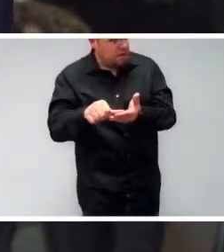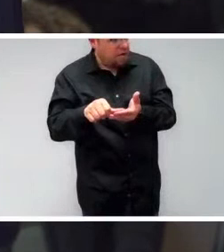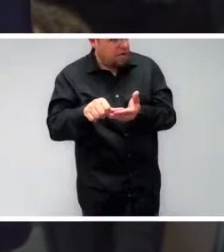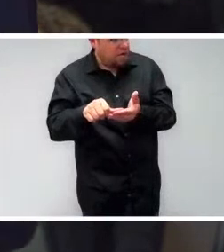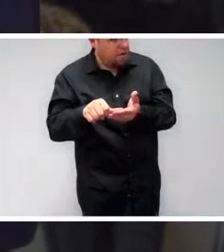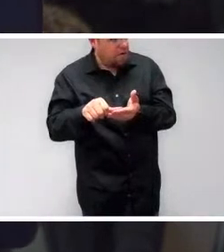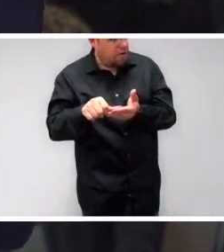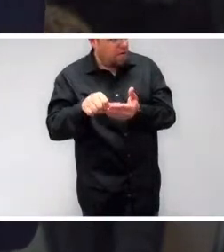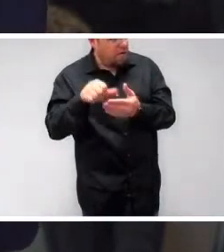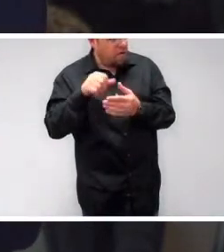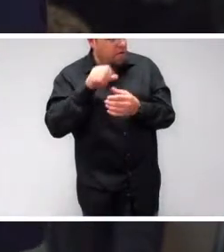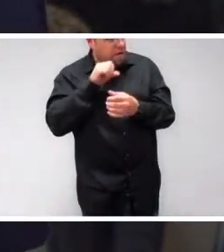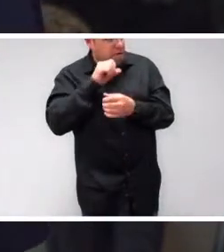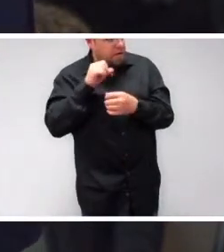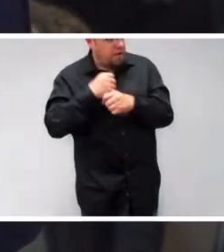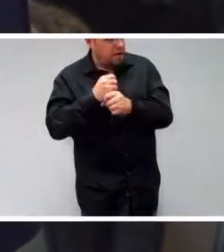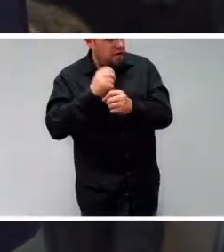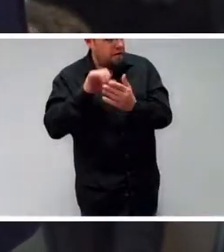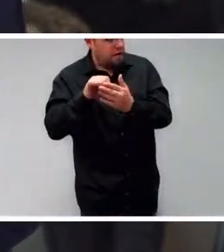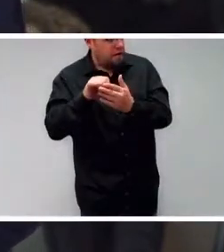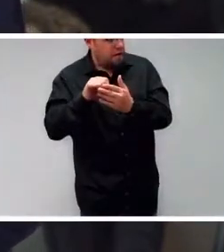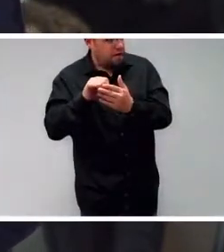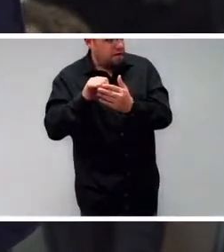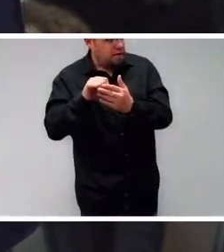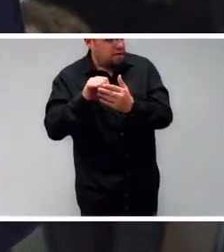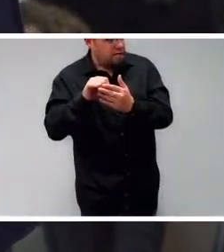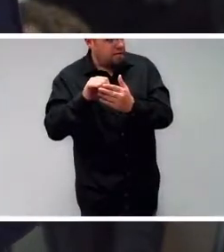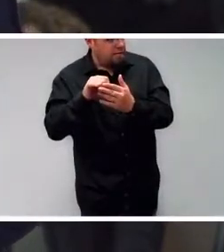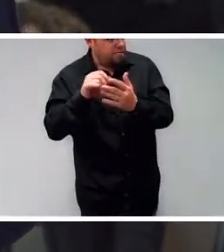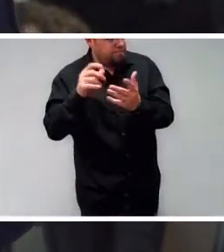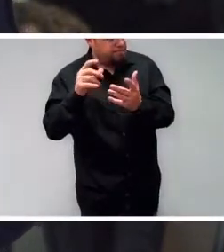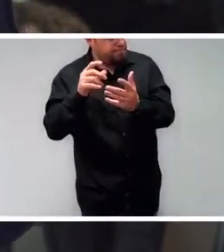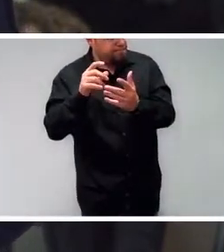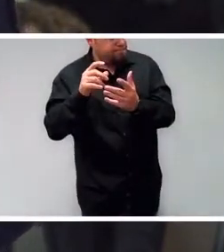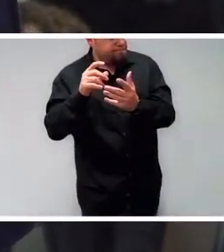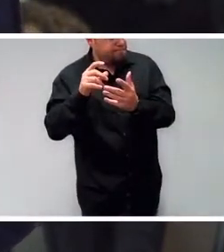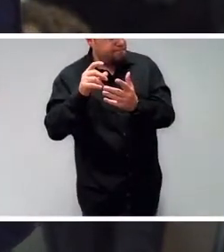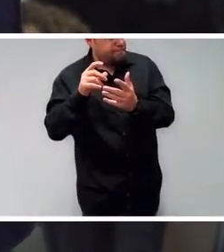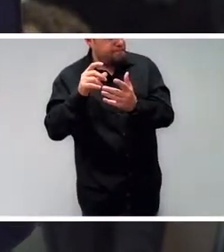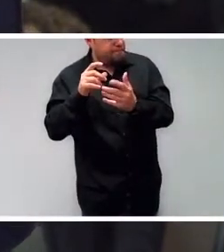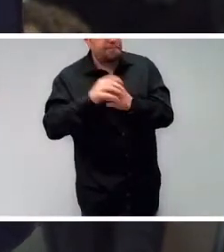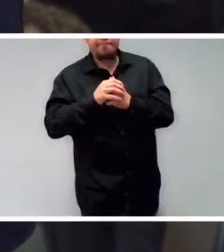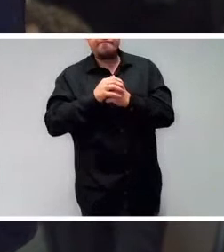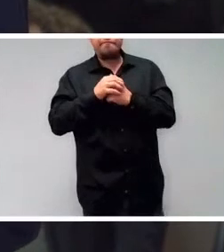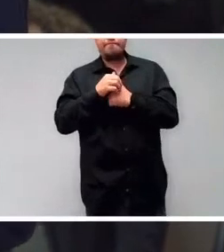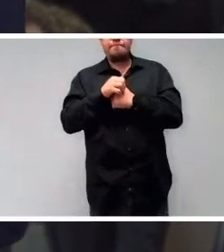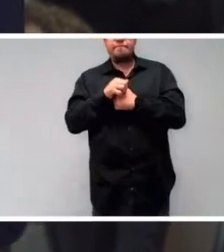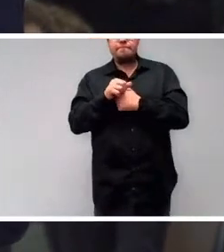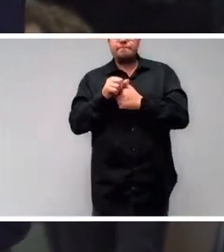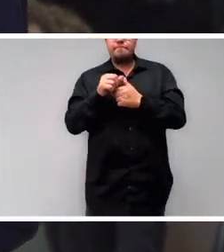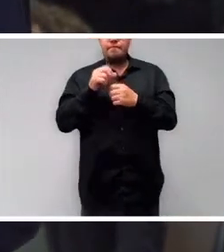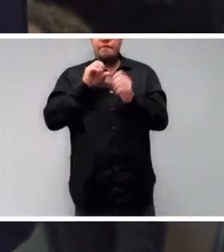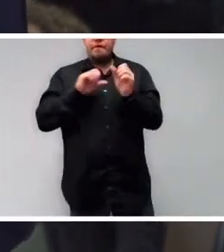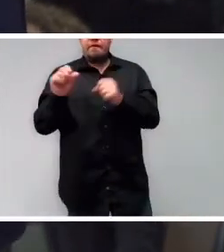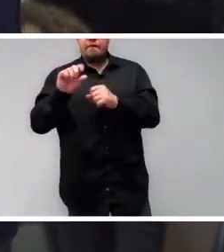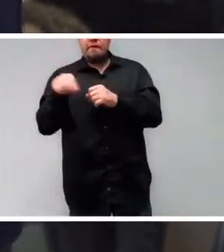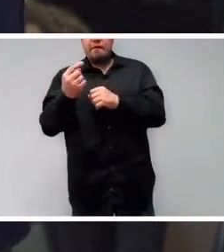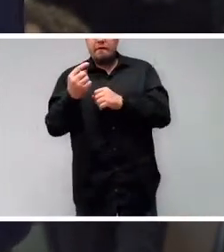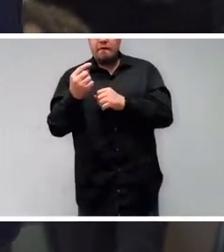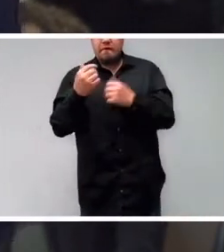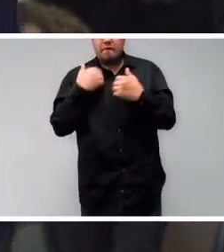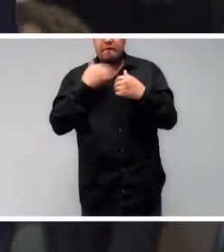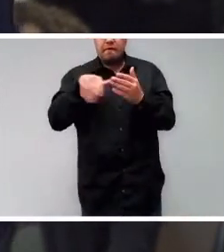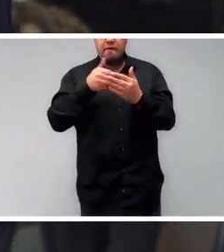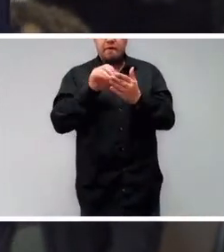making. And that itself directly relates itself to the math class that I'm learning right after that. And for me, being able to just have all of these classes